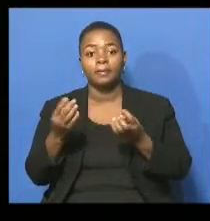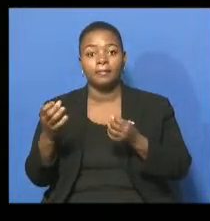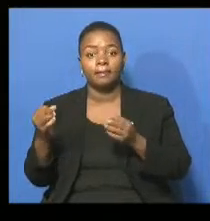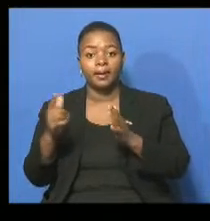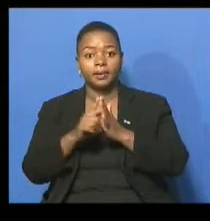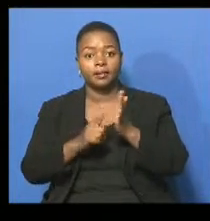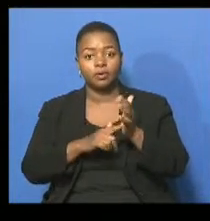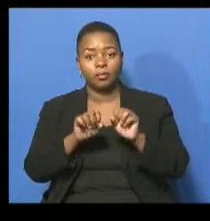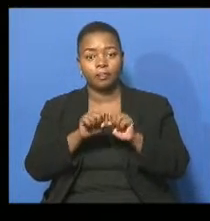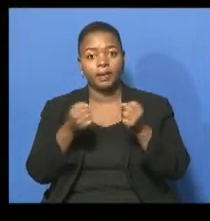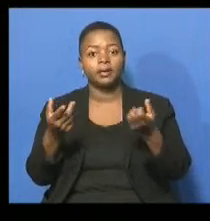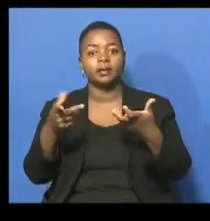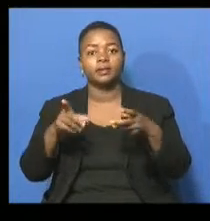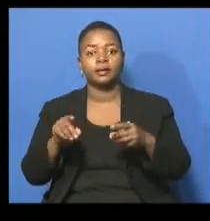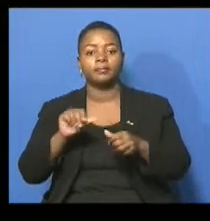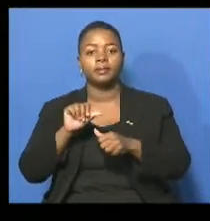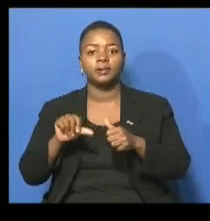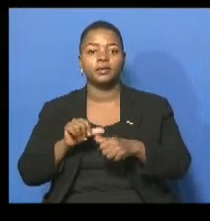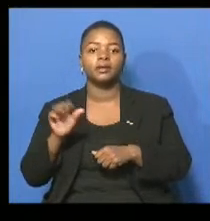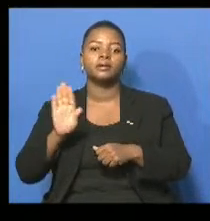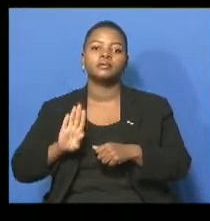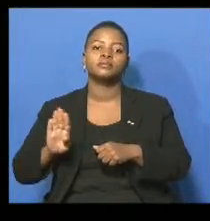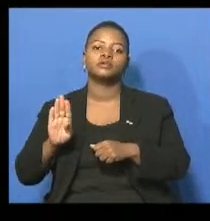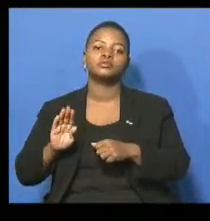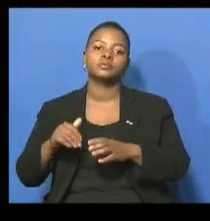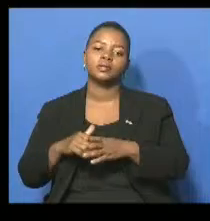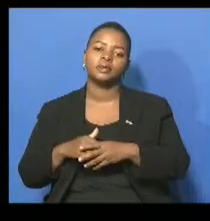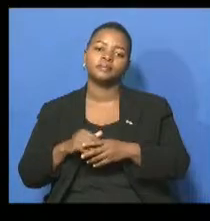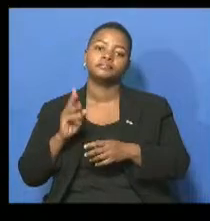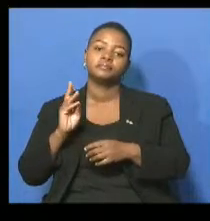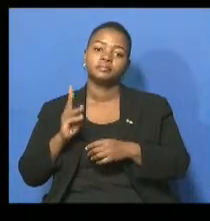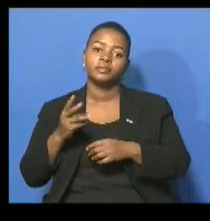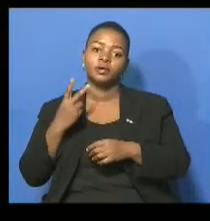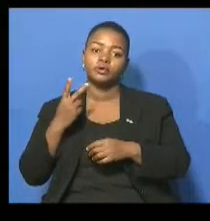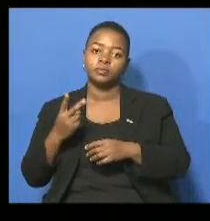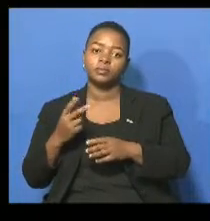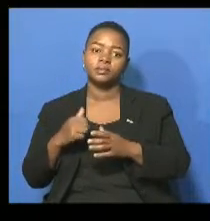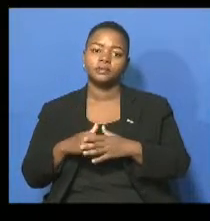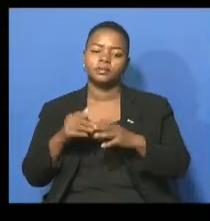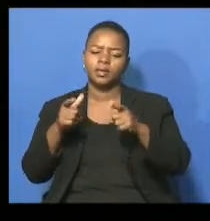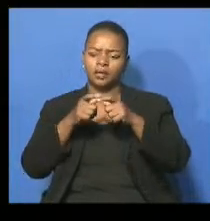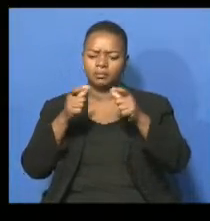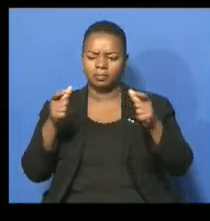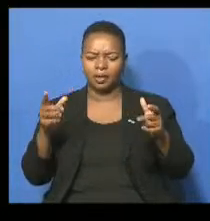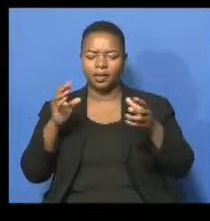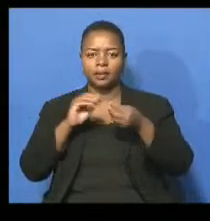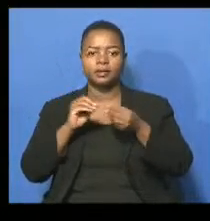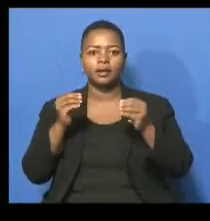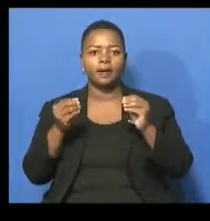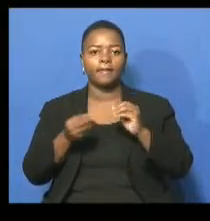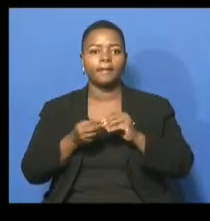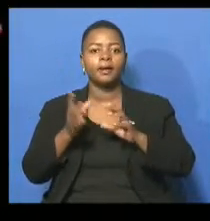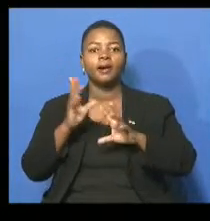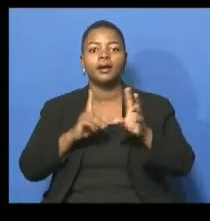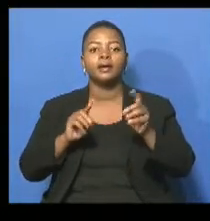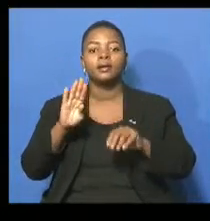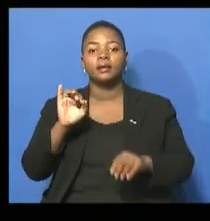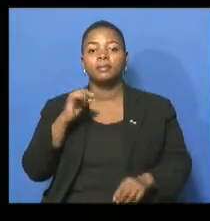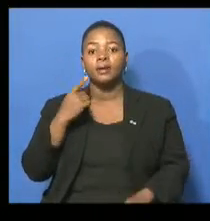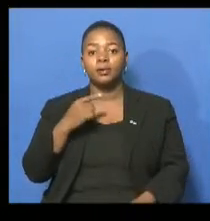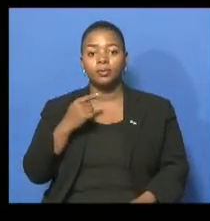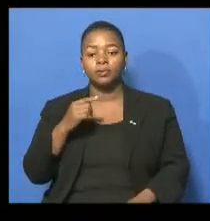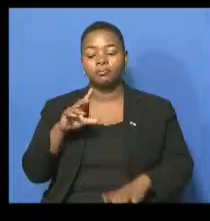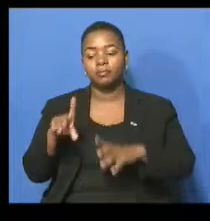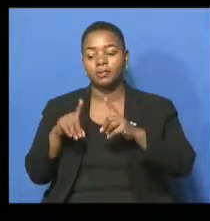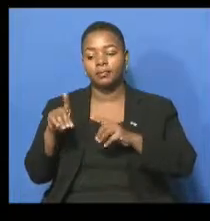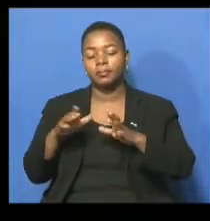Botswana, you will find that a great number of them are committed by people who belong